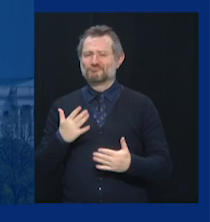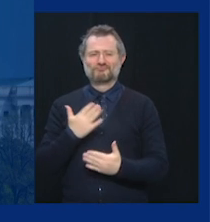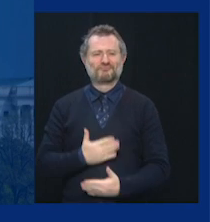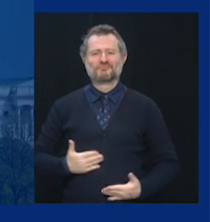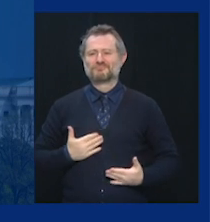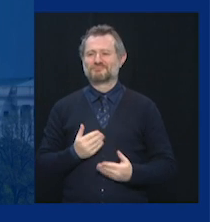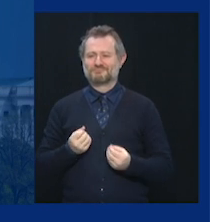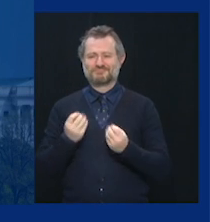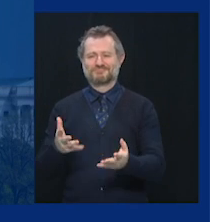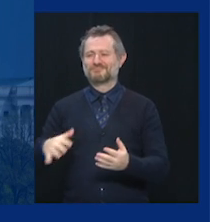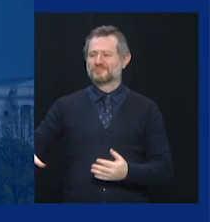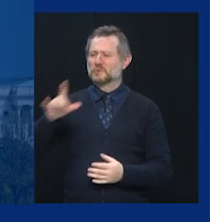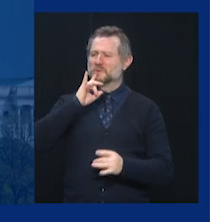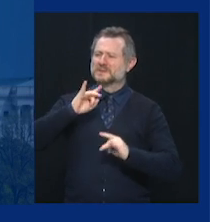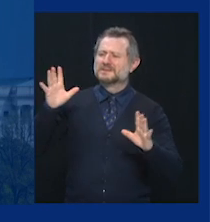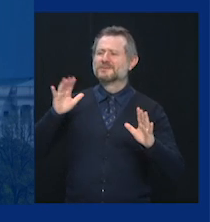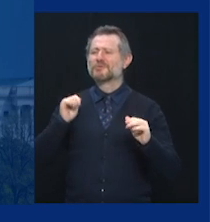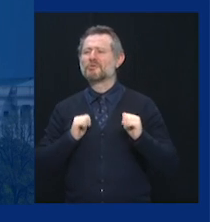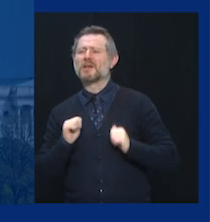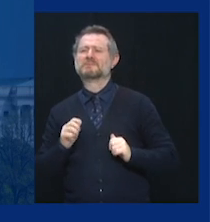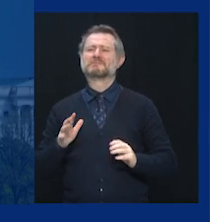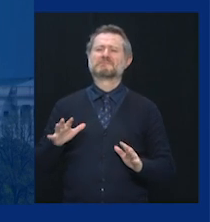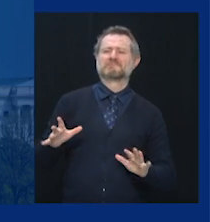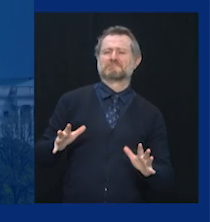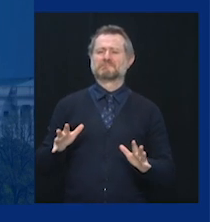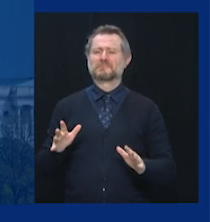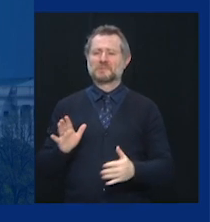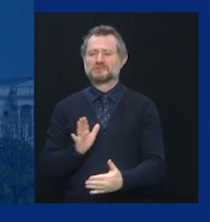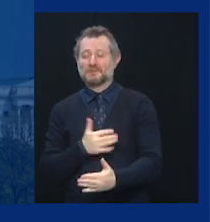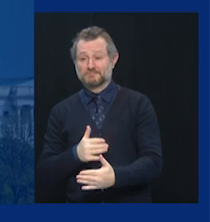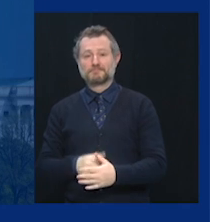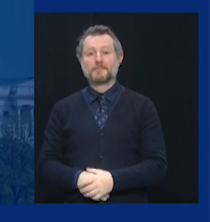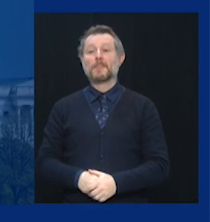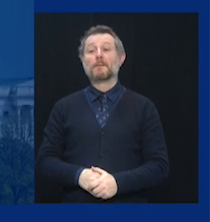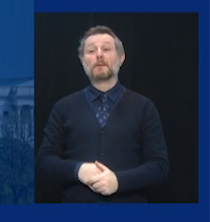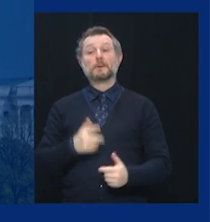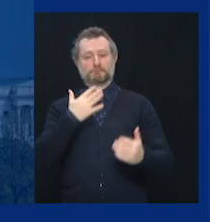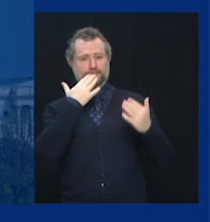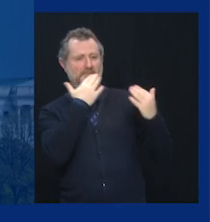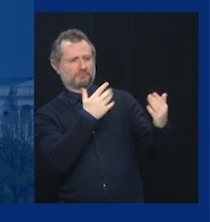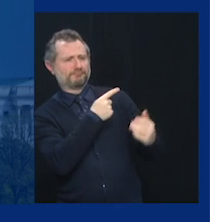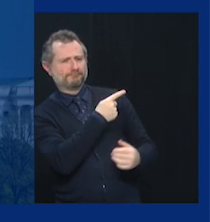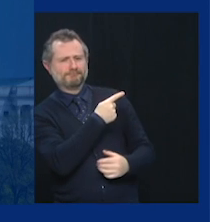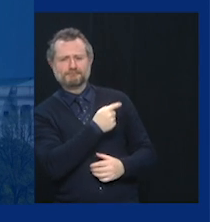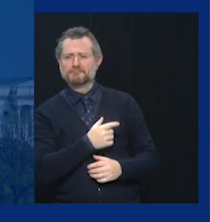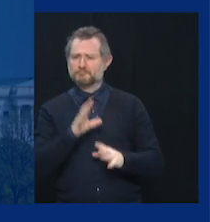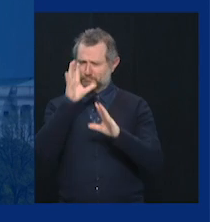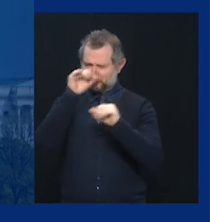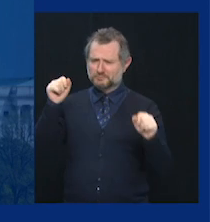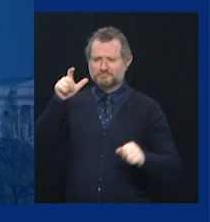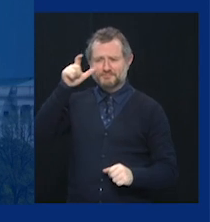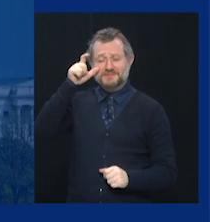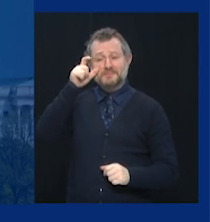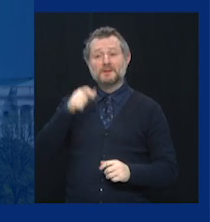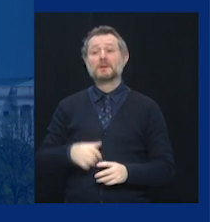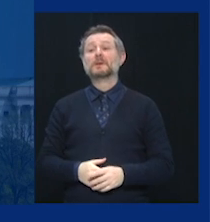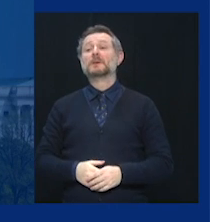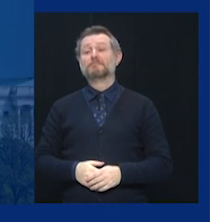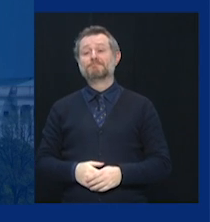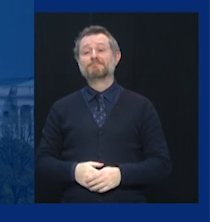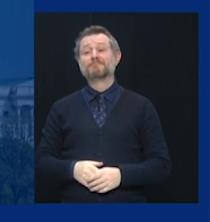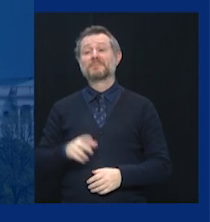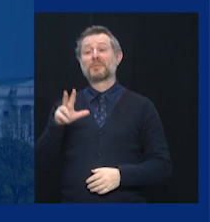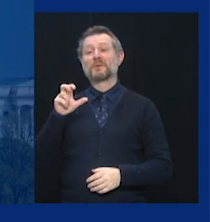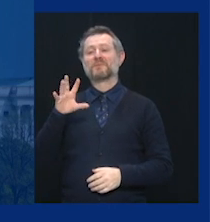want to thank President Biden for including the state and local aid in his first announcement of the